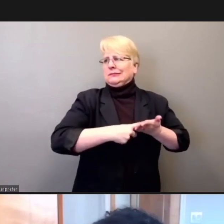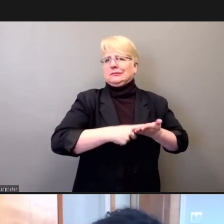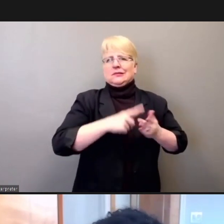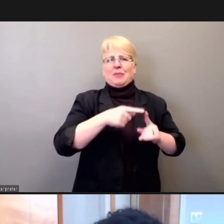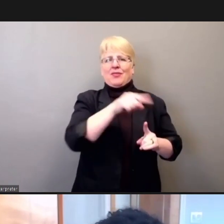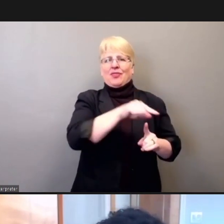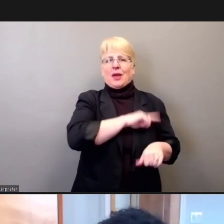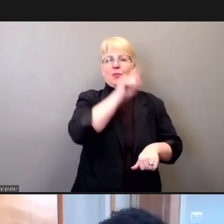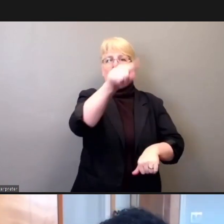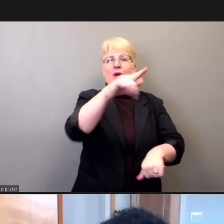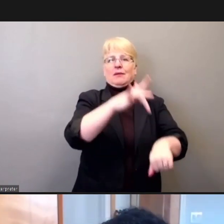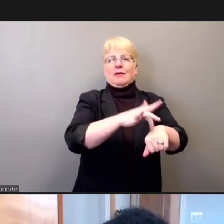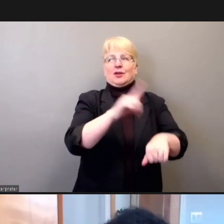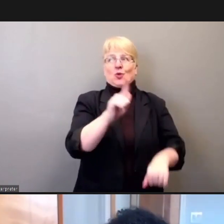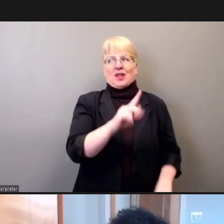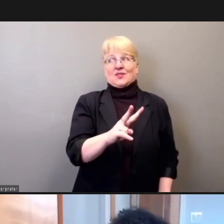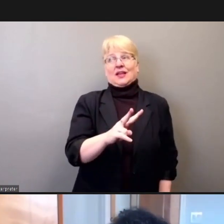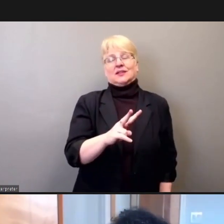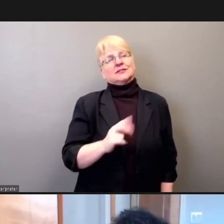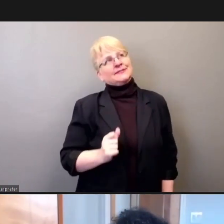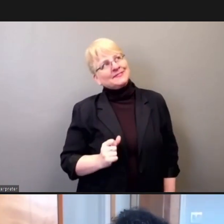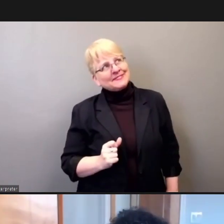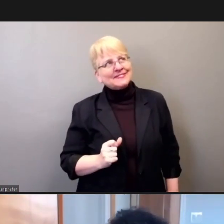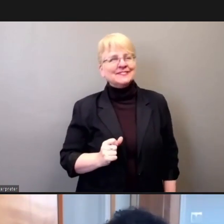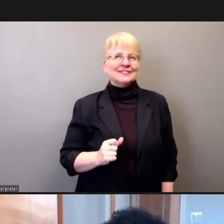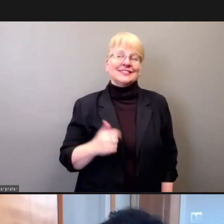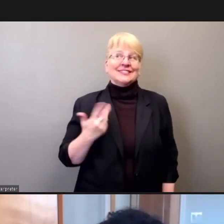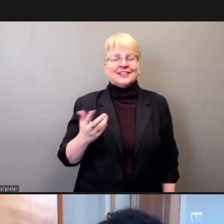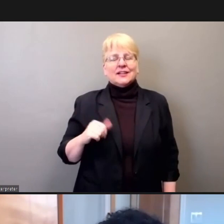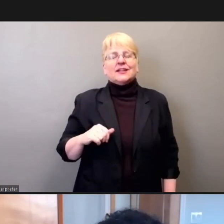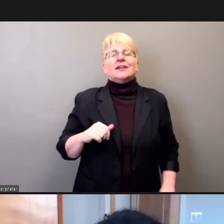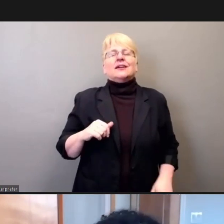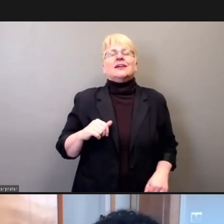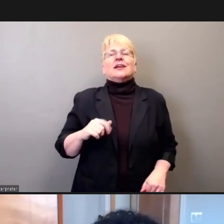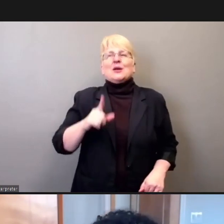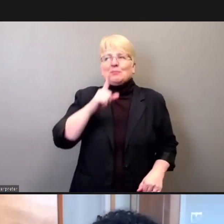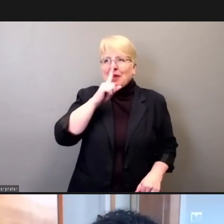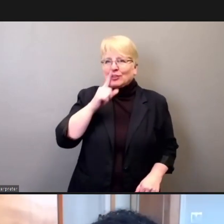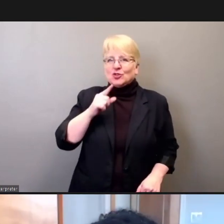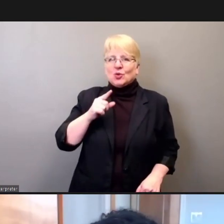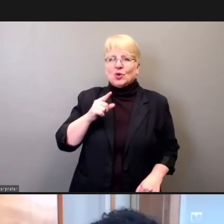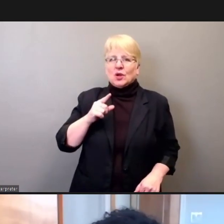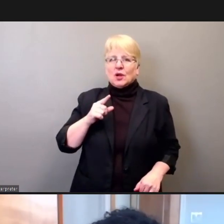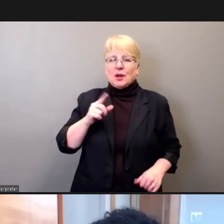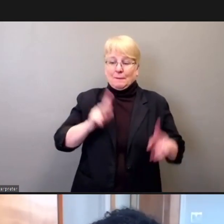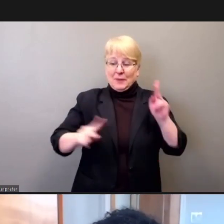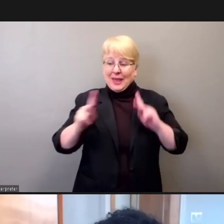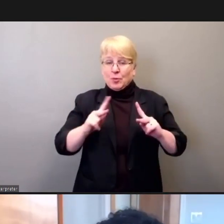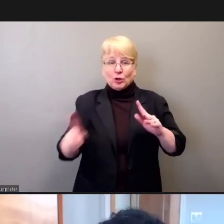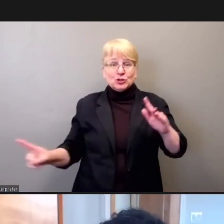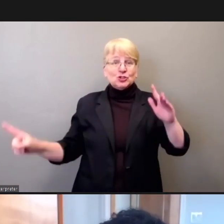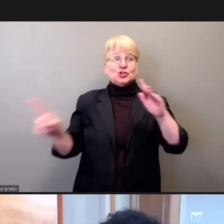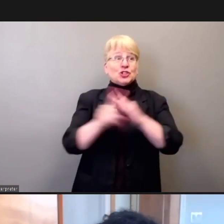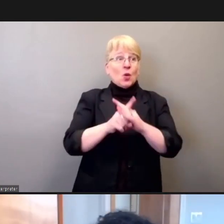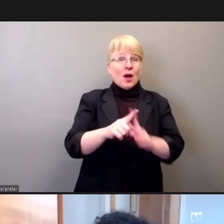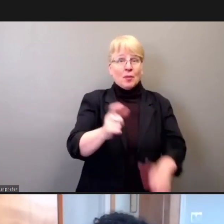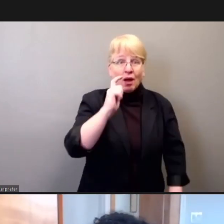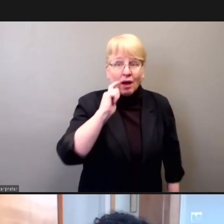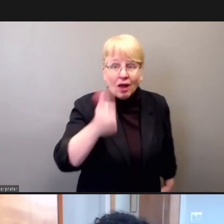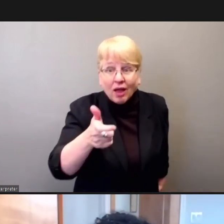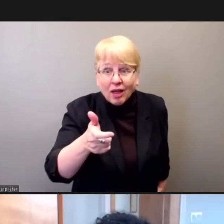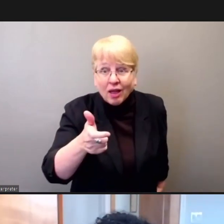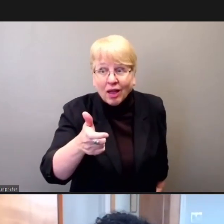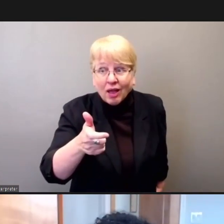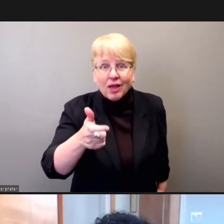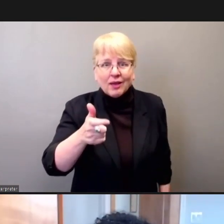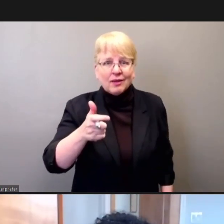Las Vegas, it's both making sure that you don't have in-person spectators and limiting that, but it's also